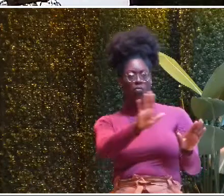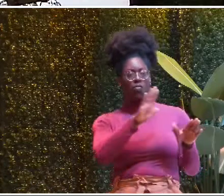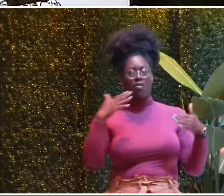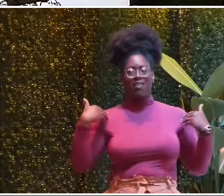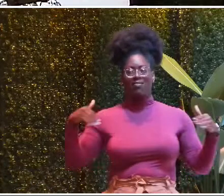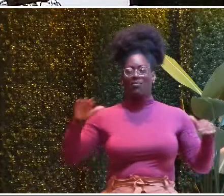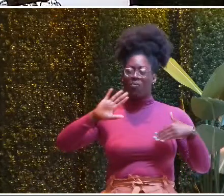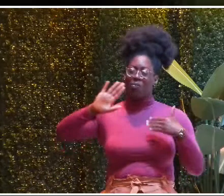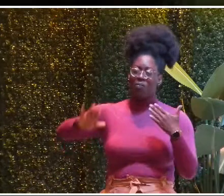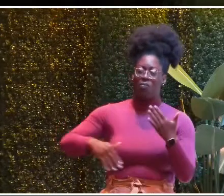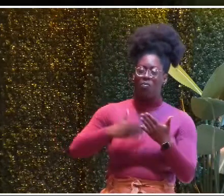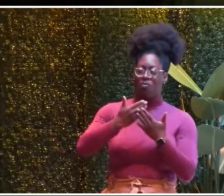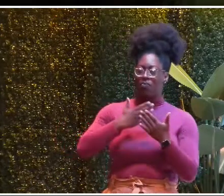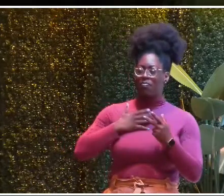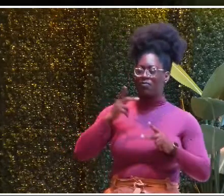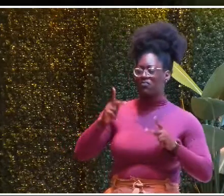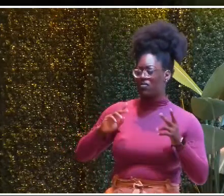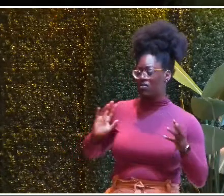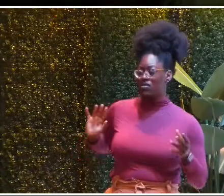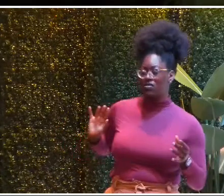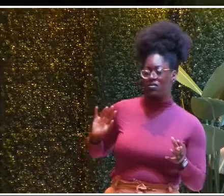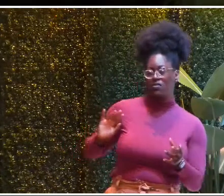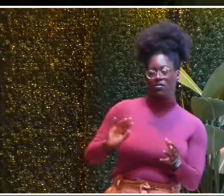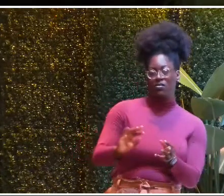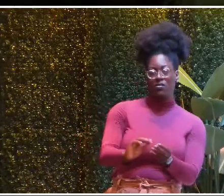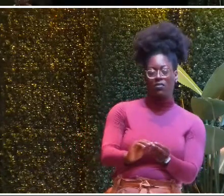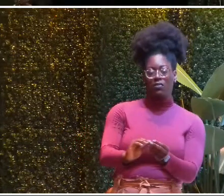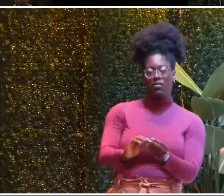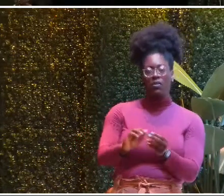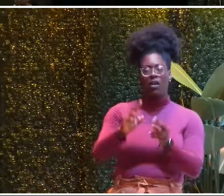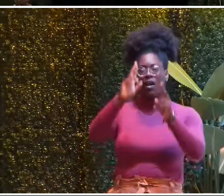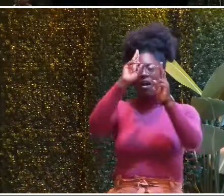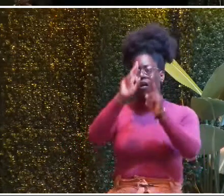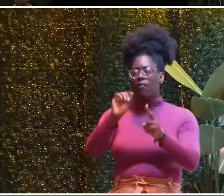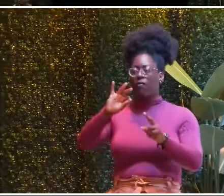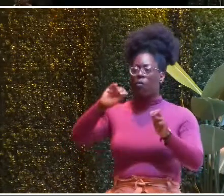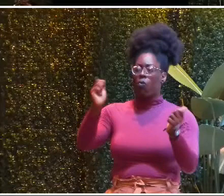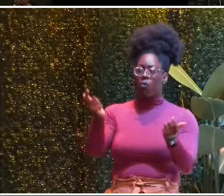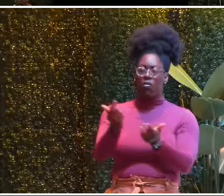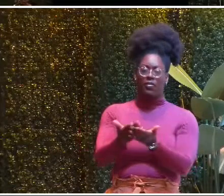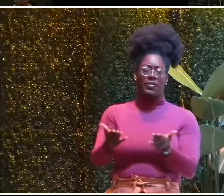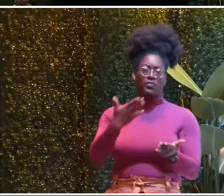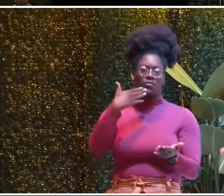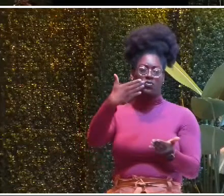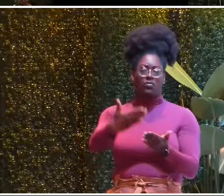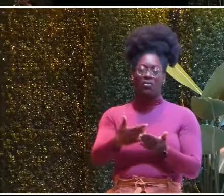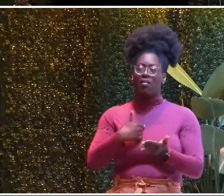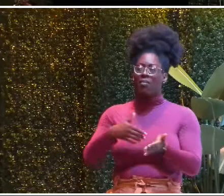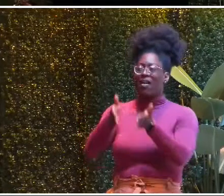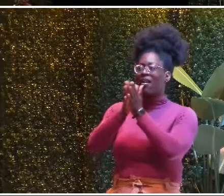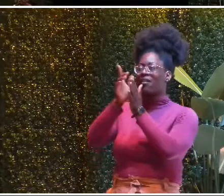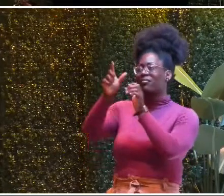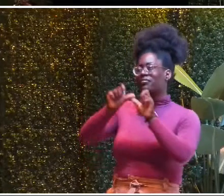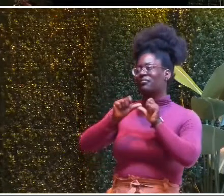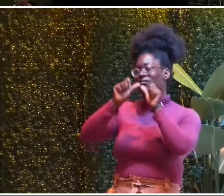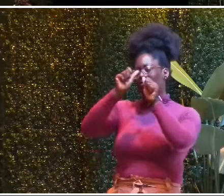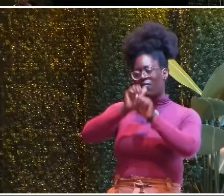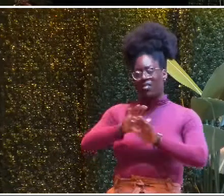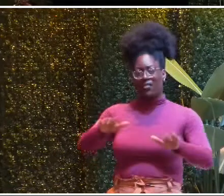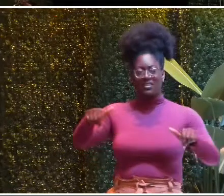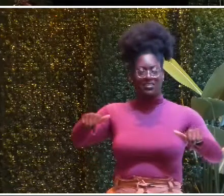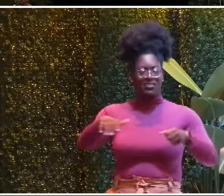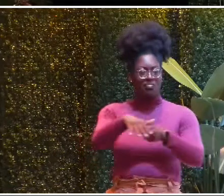keepers, and light in honor of all things good. Asking that you continue to bless this space. Did you bless us